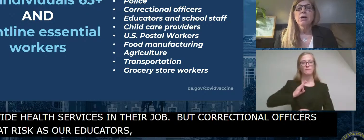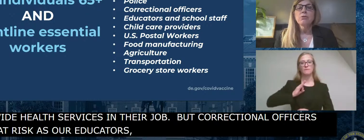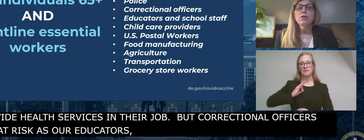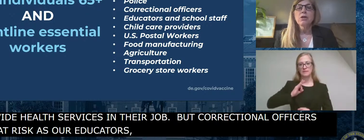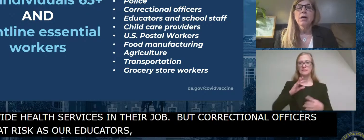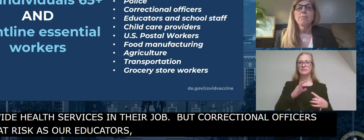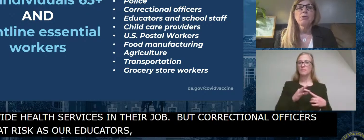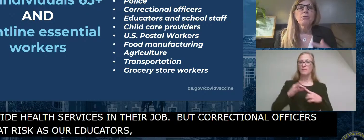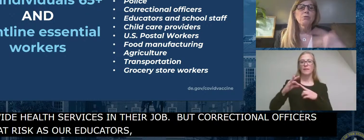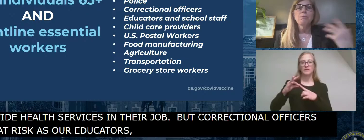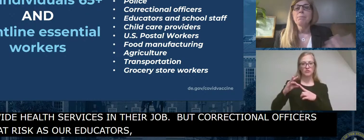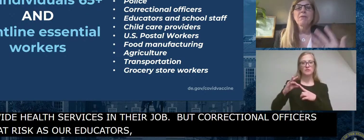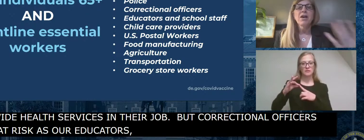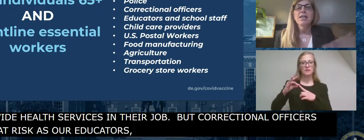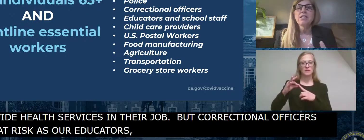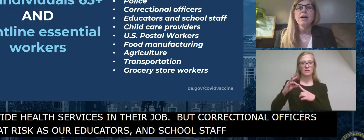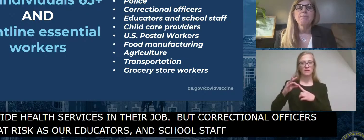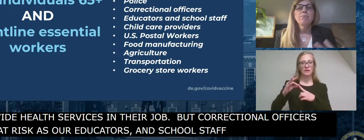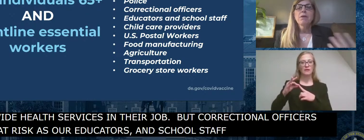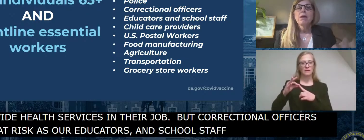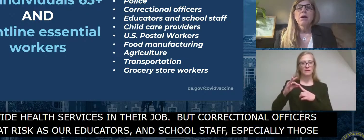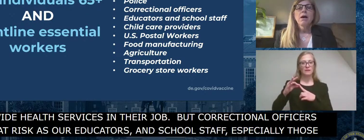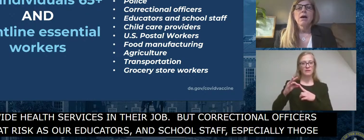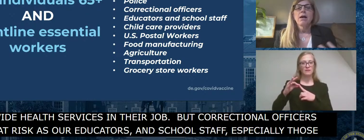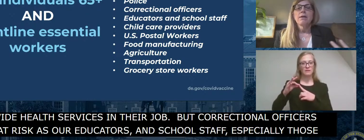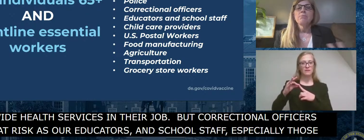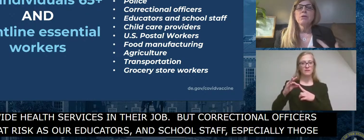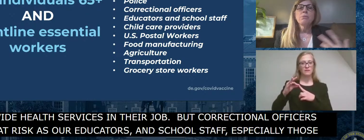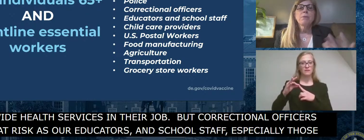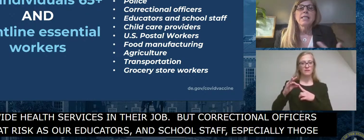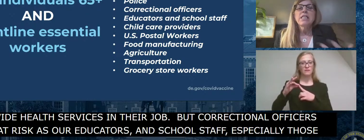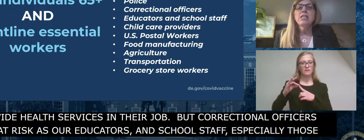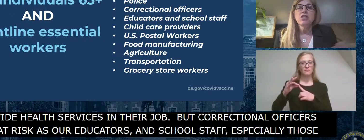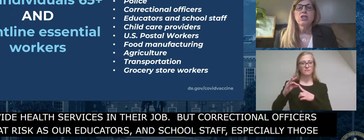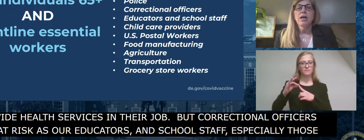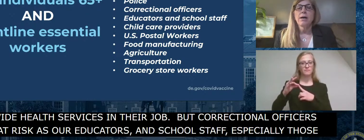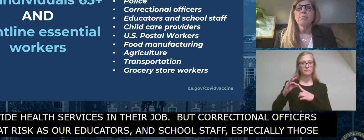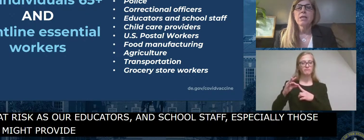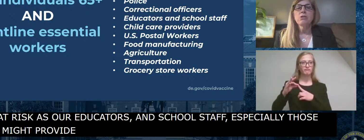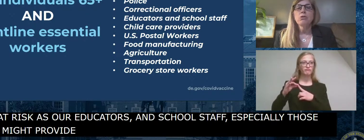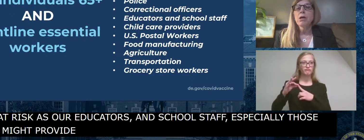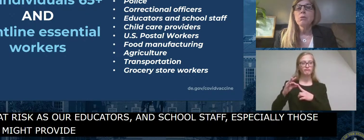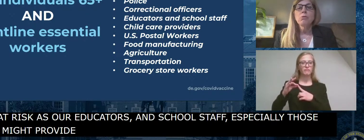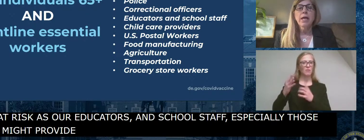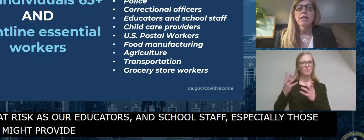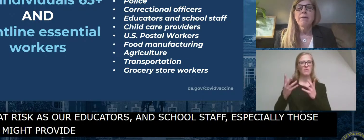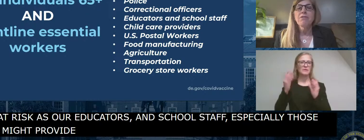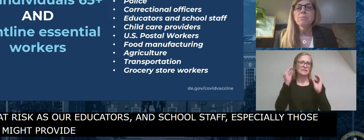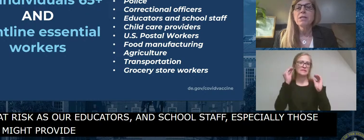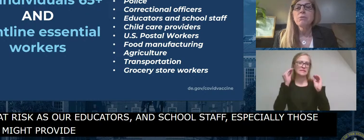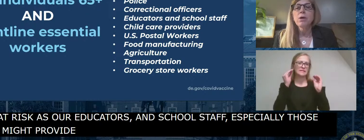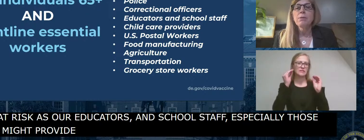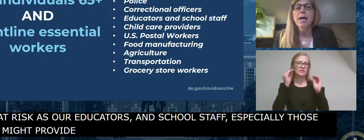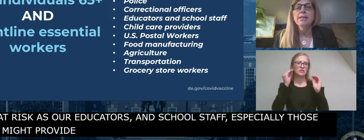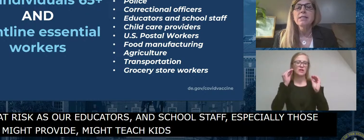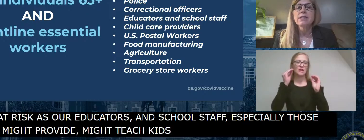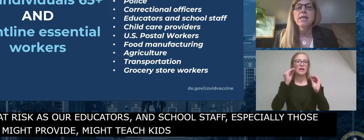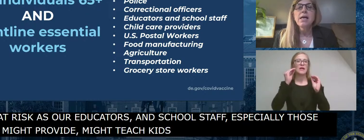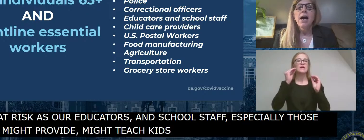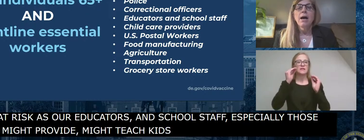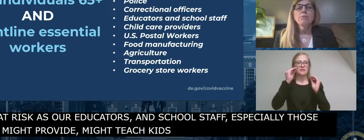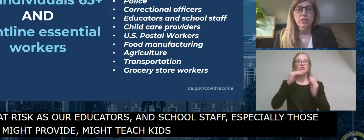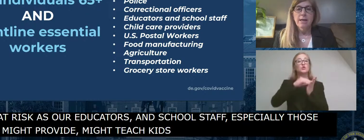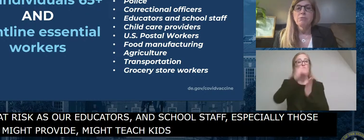especially those who might provide might teach kids who can't comfortably wear